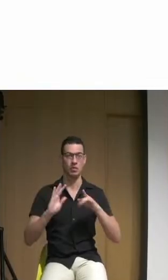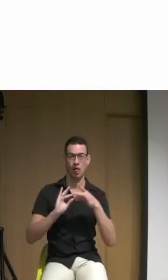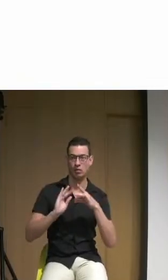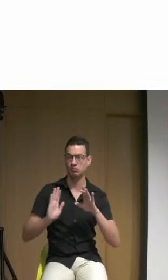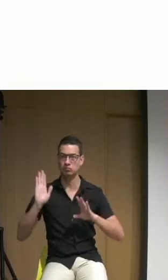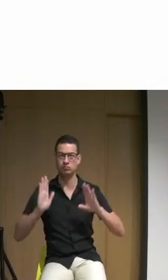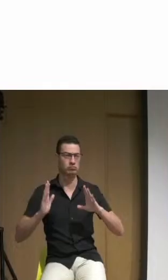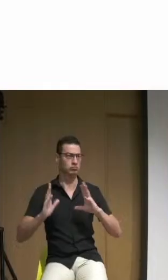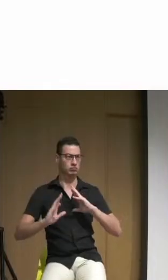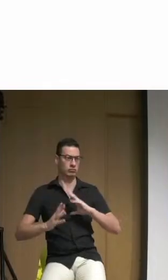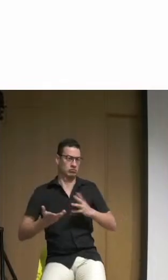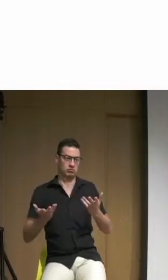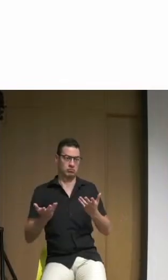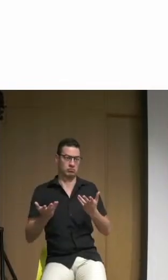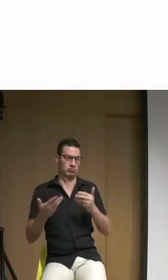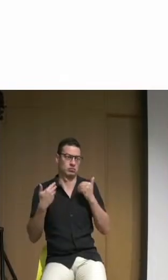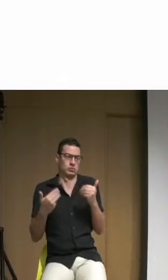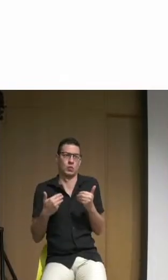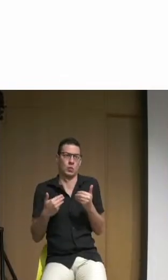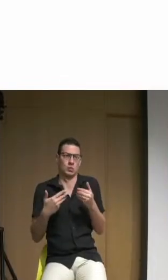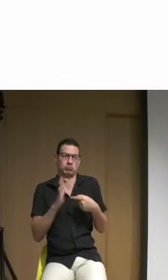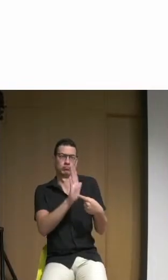question I have to raise is,